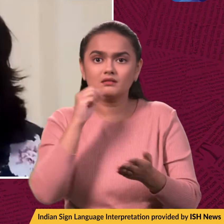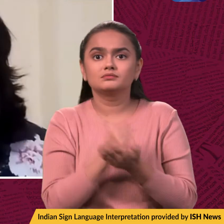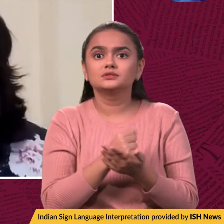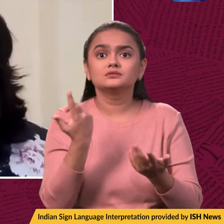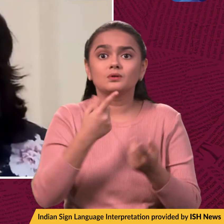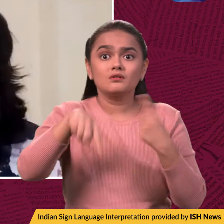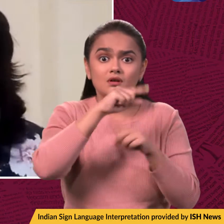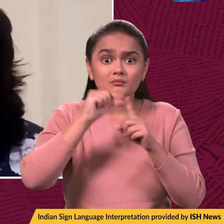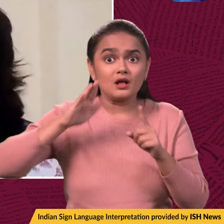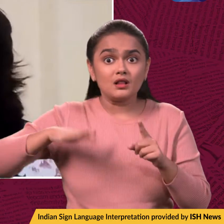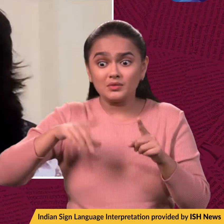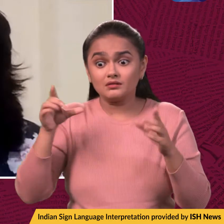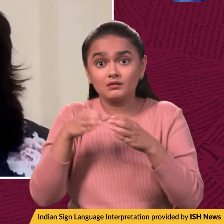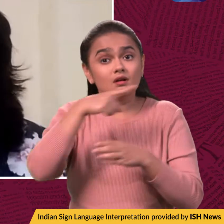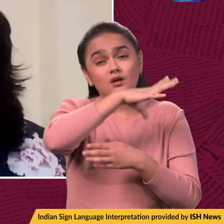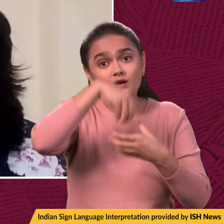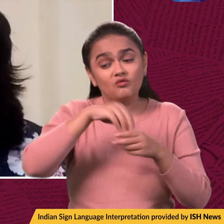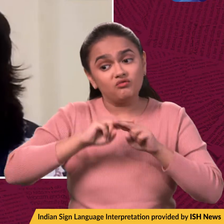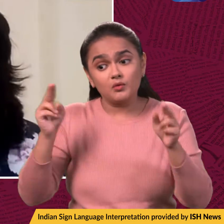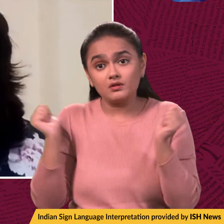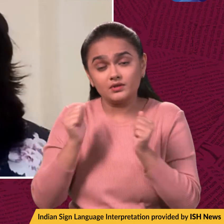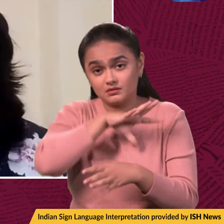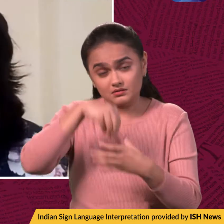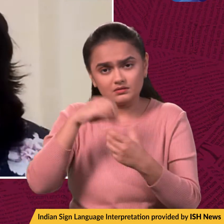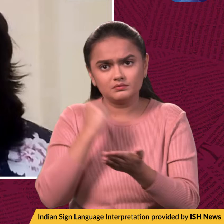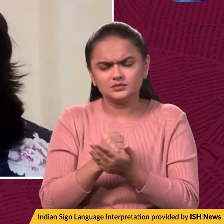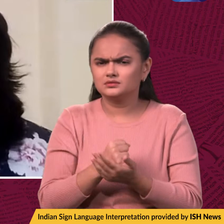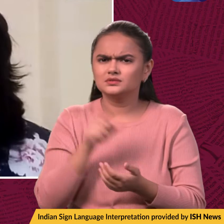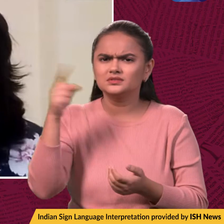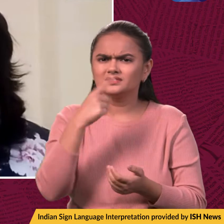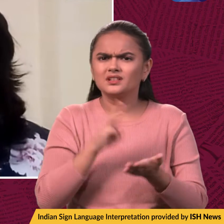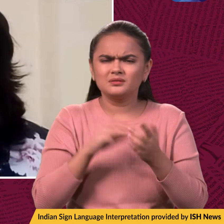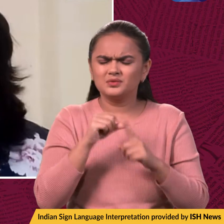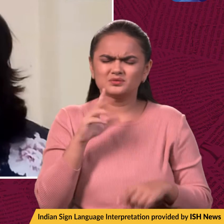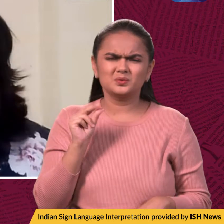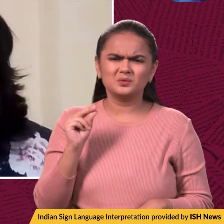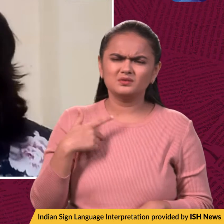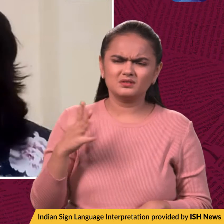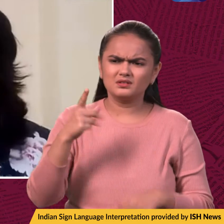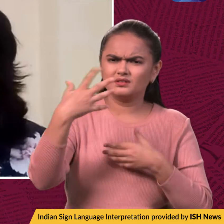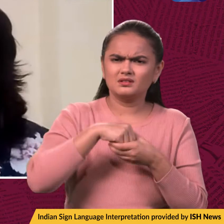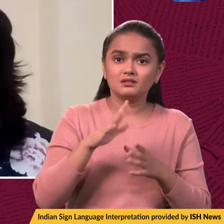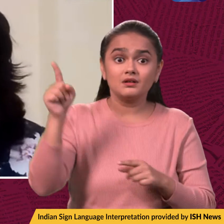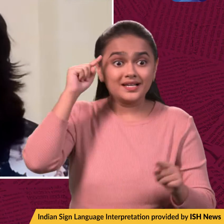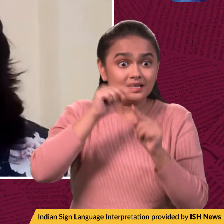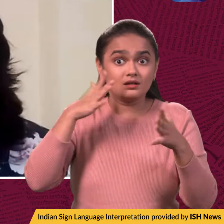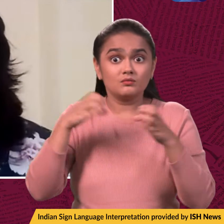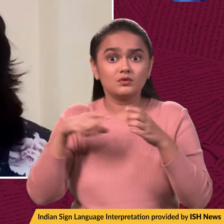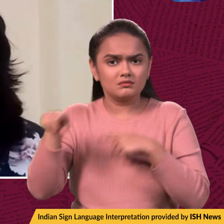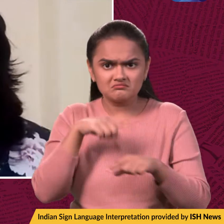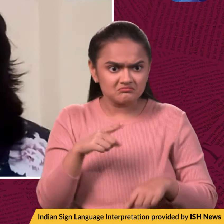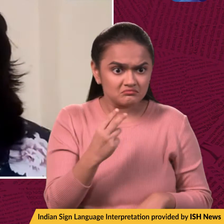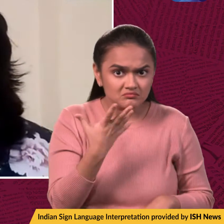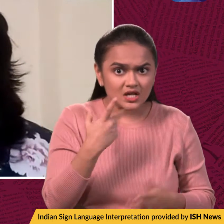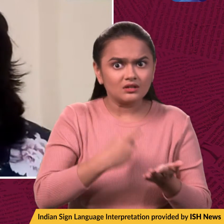for the whole of Parliament's winter session. Now, when their request to revoke the MP suspension was denied, the opposition parties walked